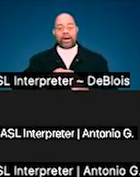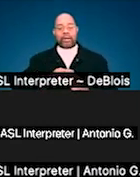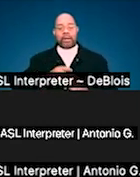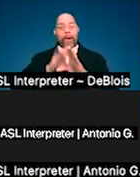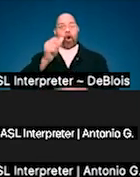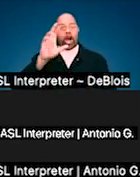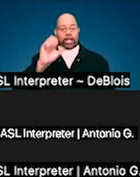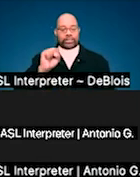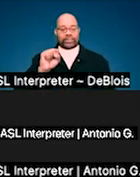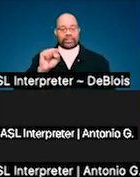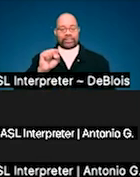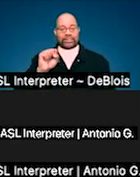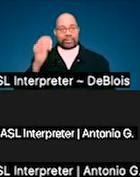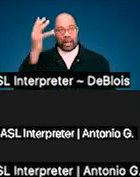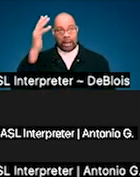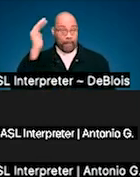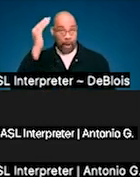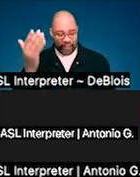Mountains, apparently.